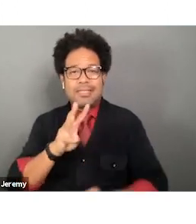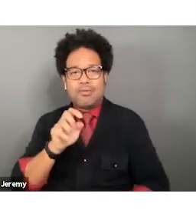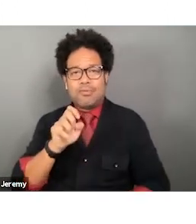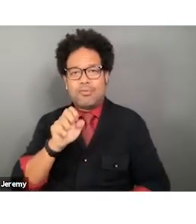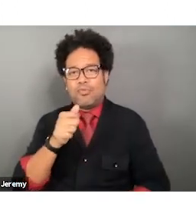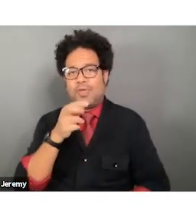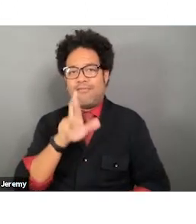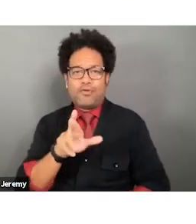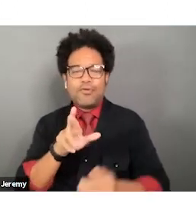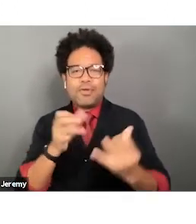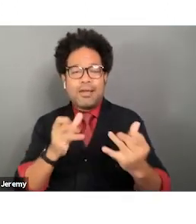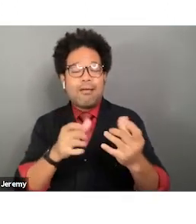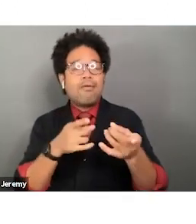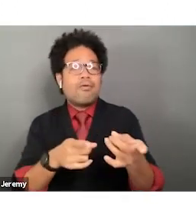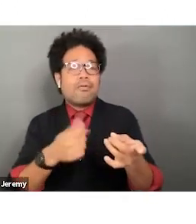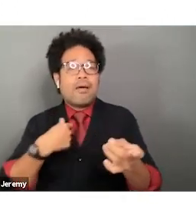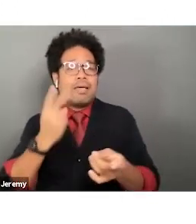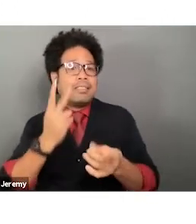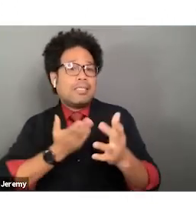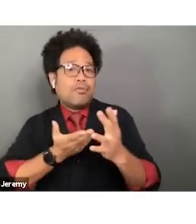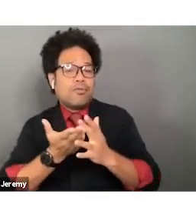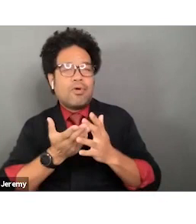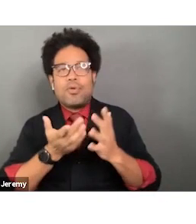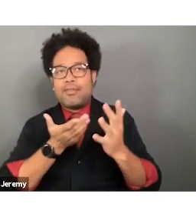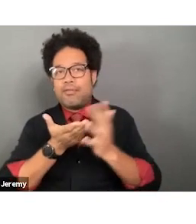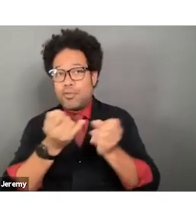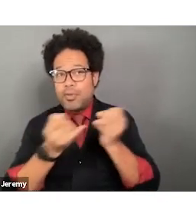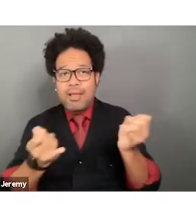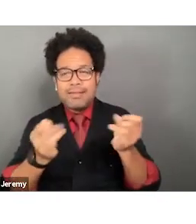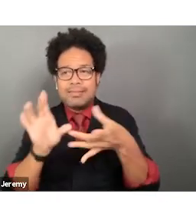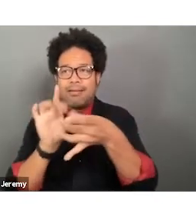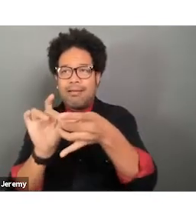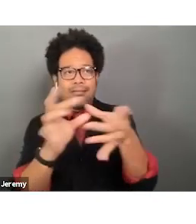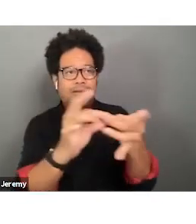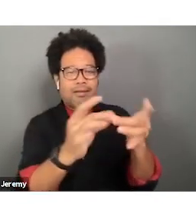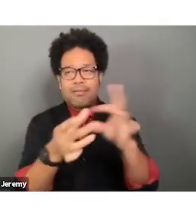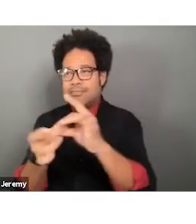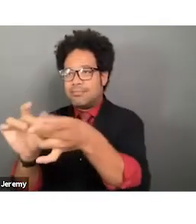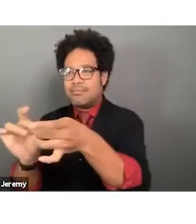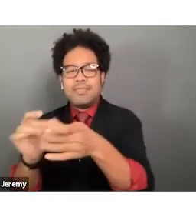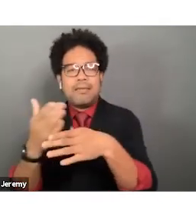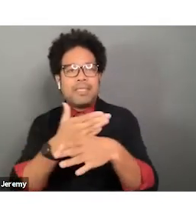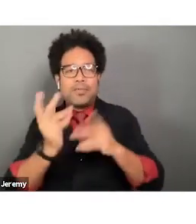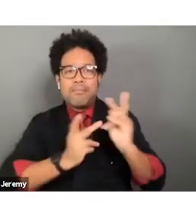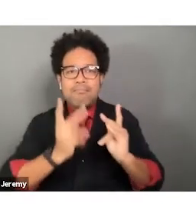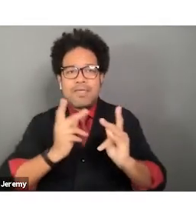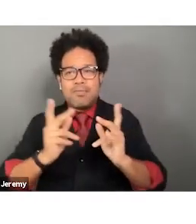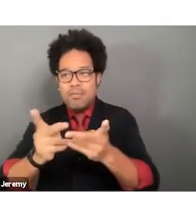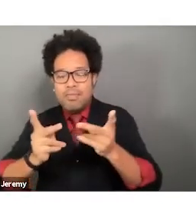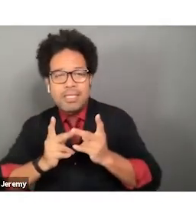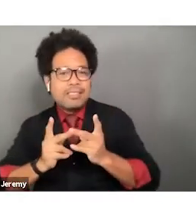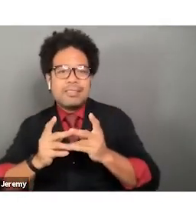A weaver. I see the through lines of connectivity between people, places, organizations, ideas,